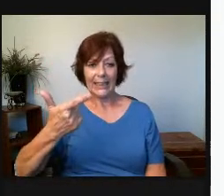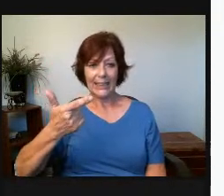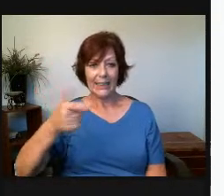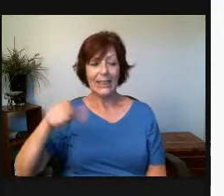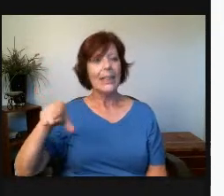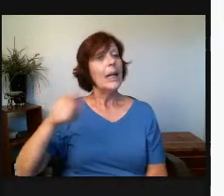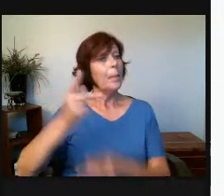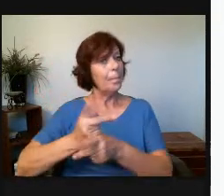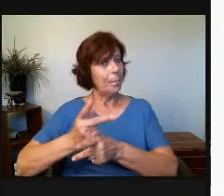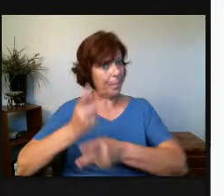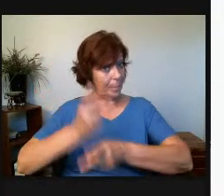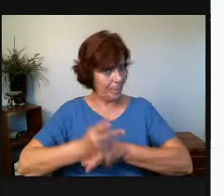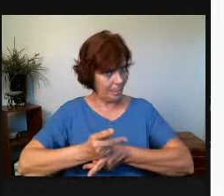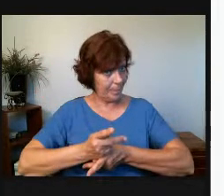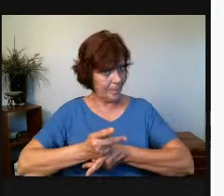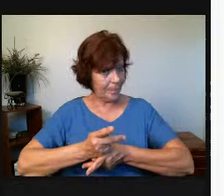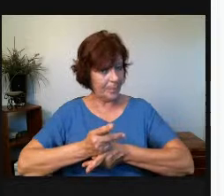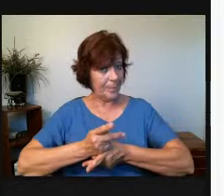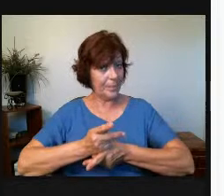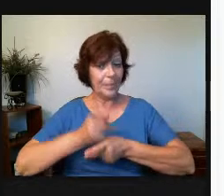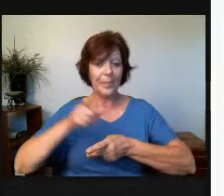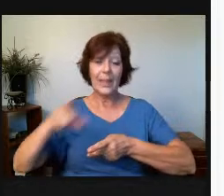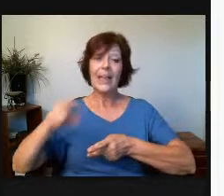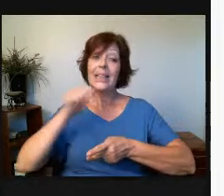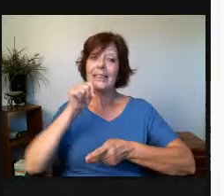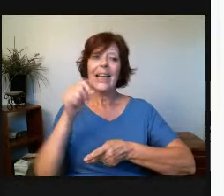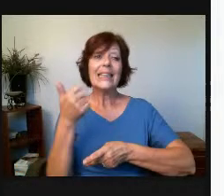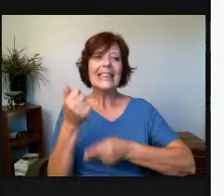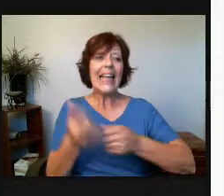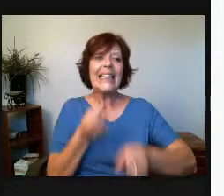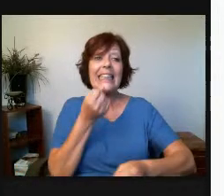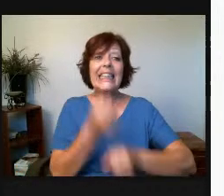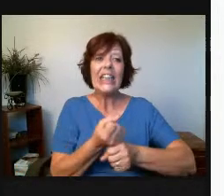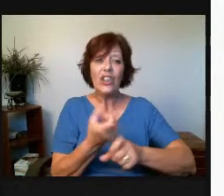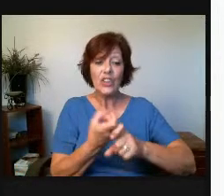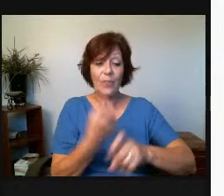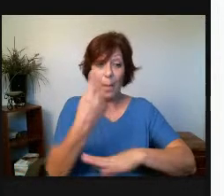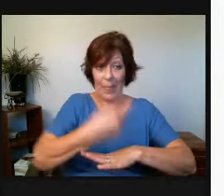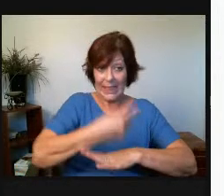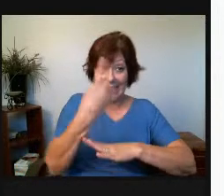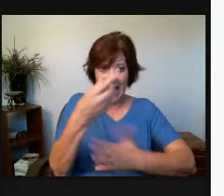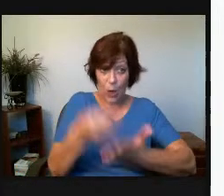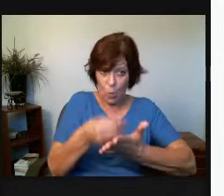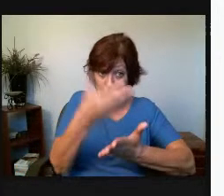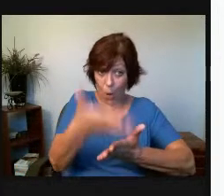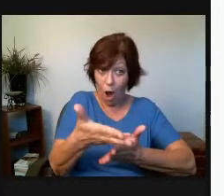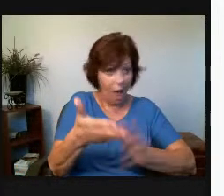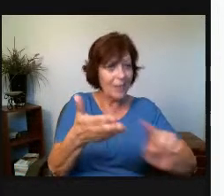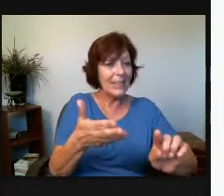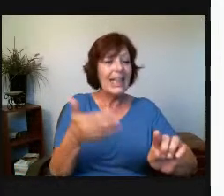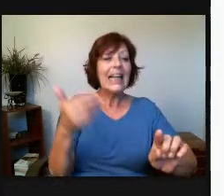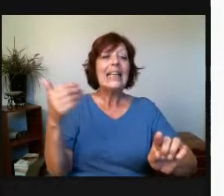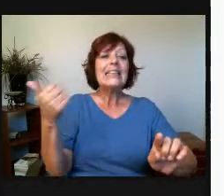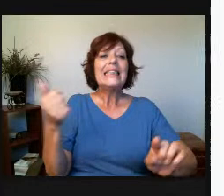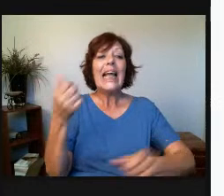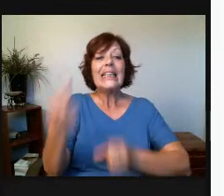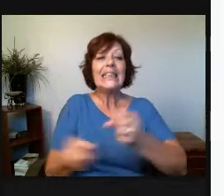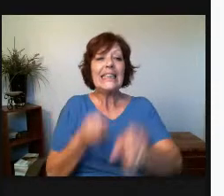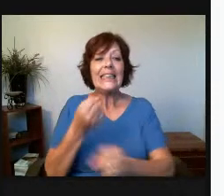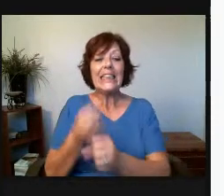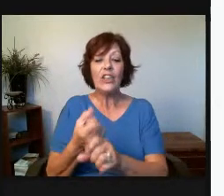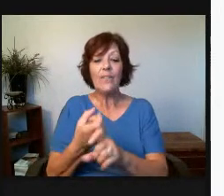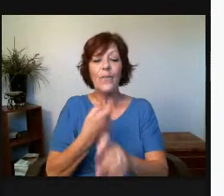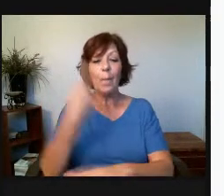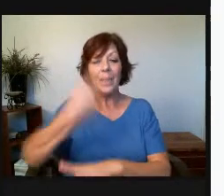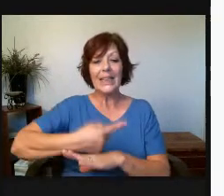be careful because it's not 10 years from the day you bought that smoke detector. It's 10 years from